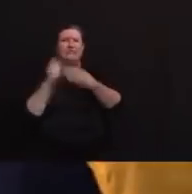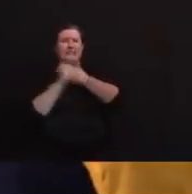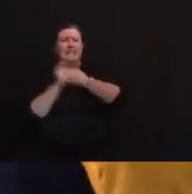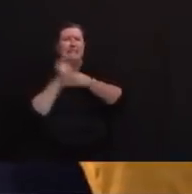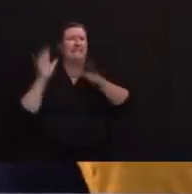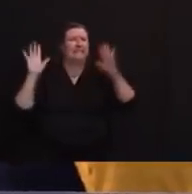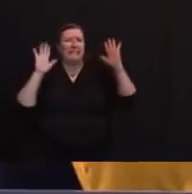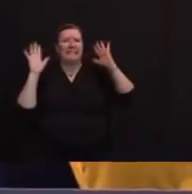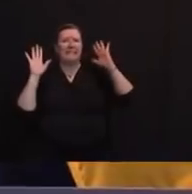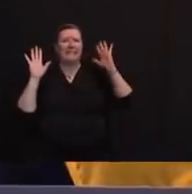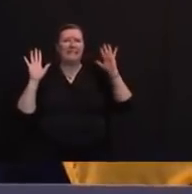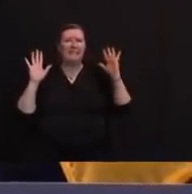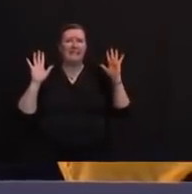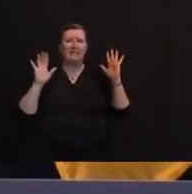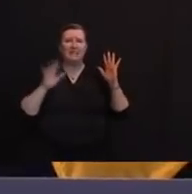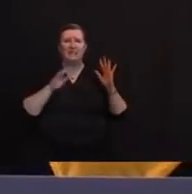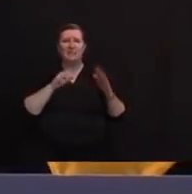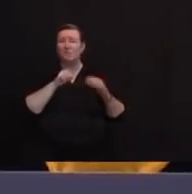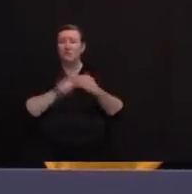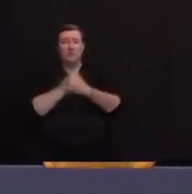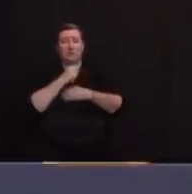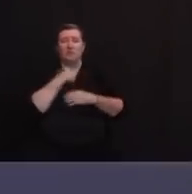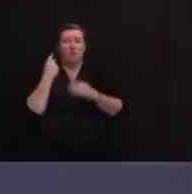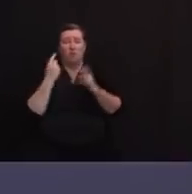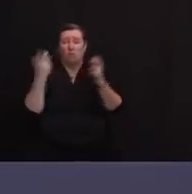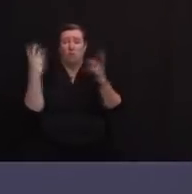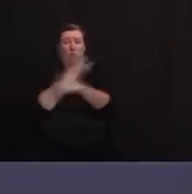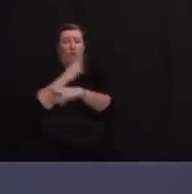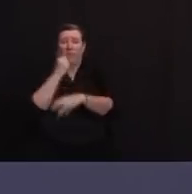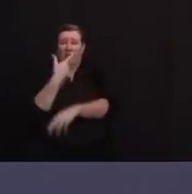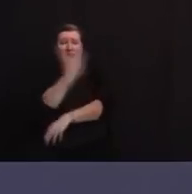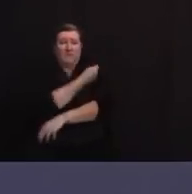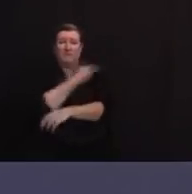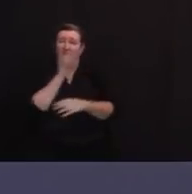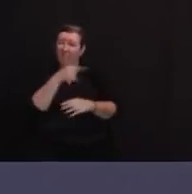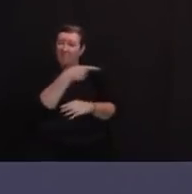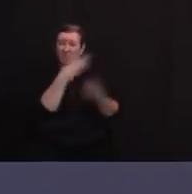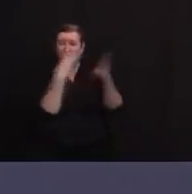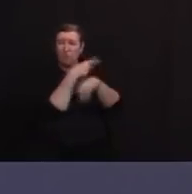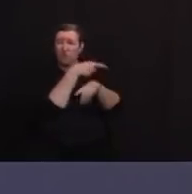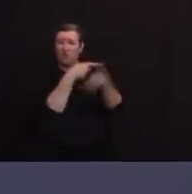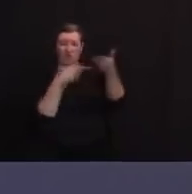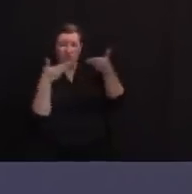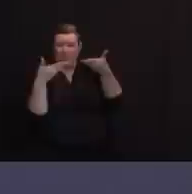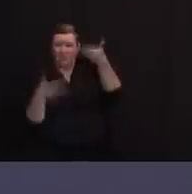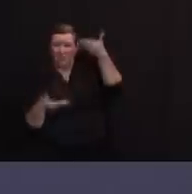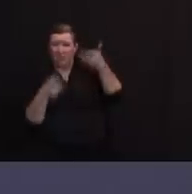of just go out there getting this virus and the implications that come with it. So thank you.